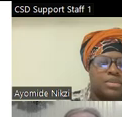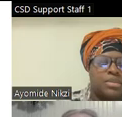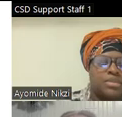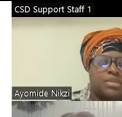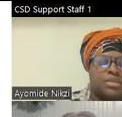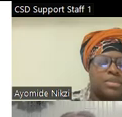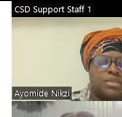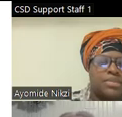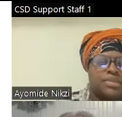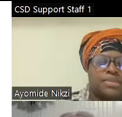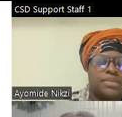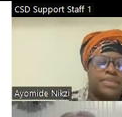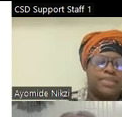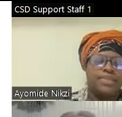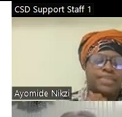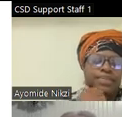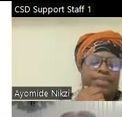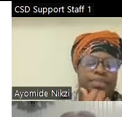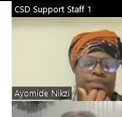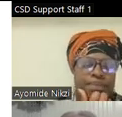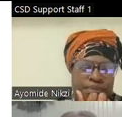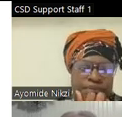because it pertains to